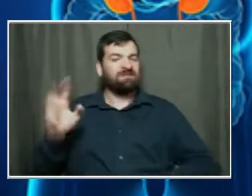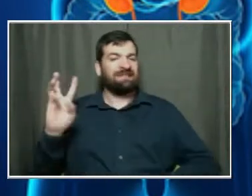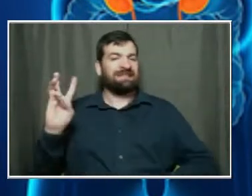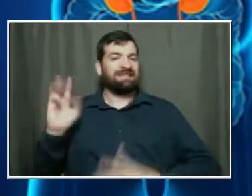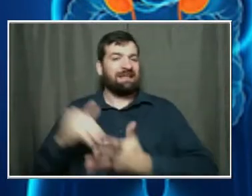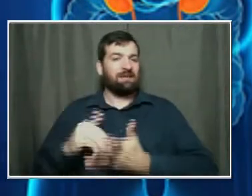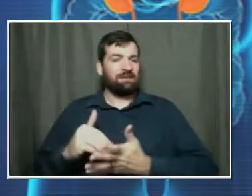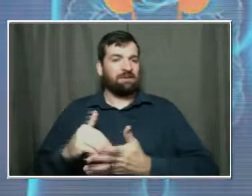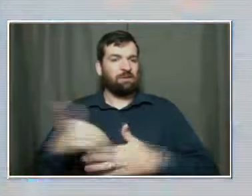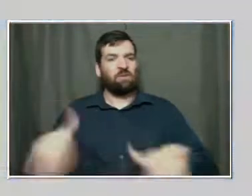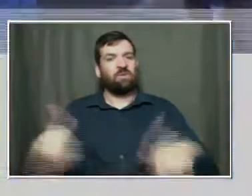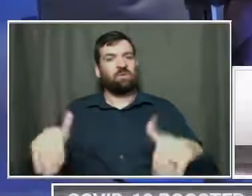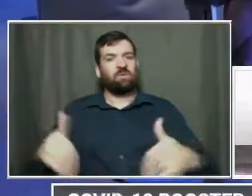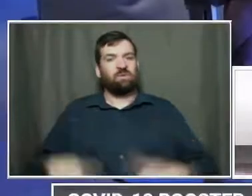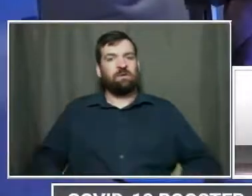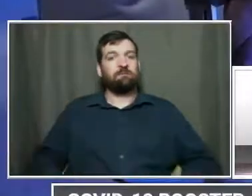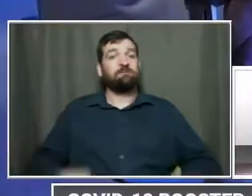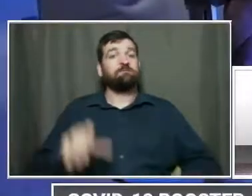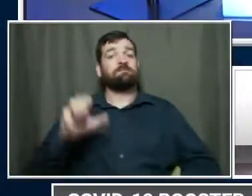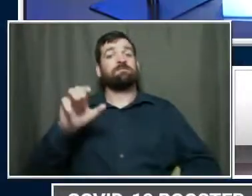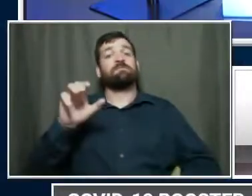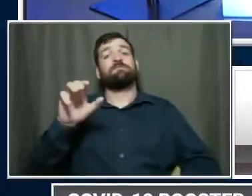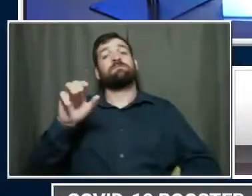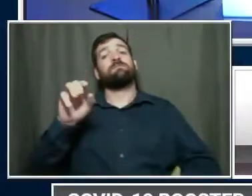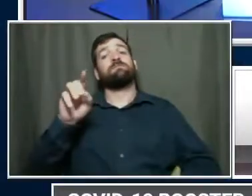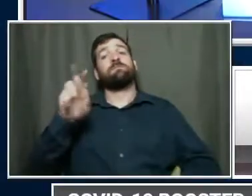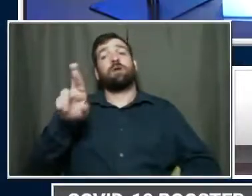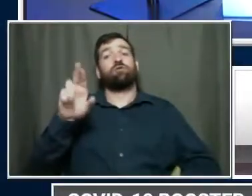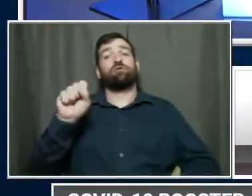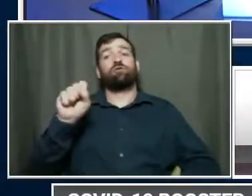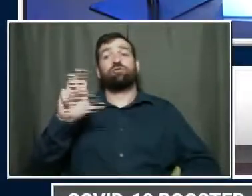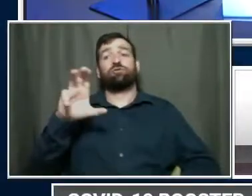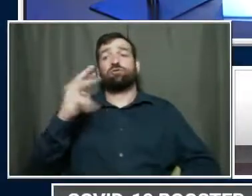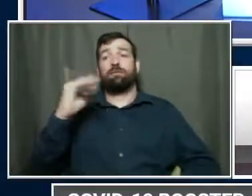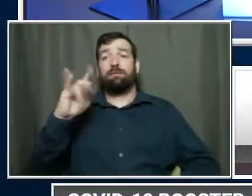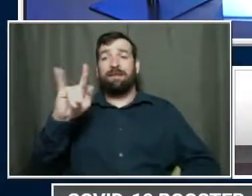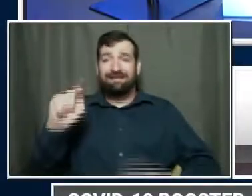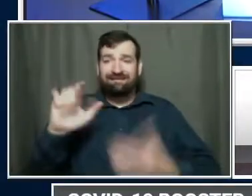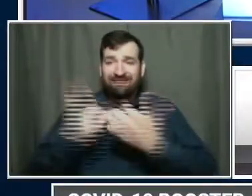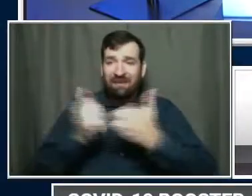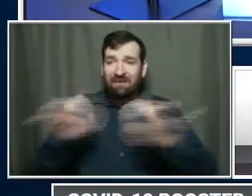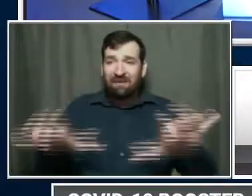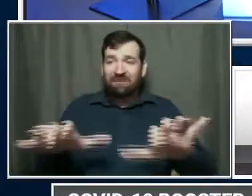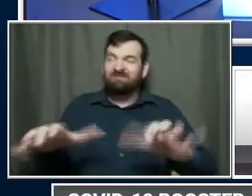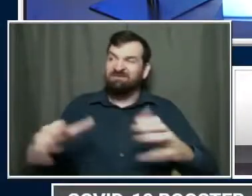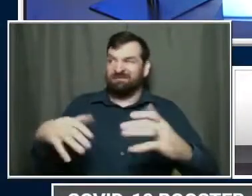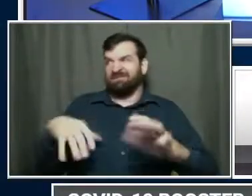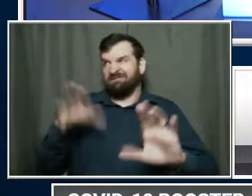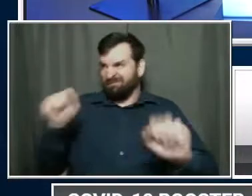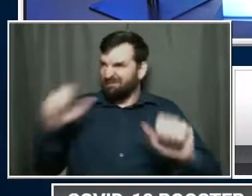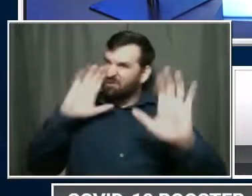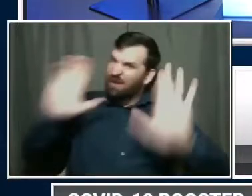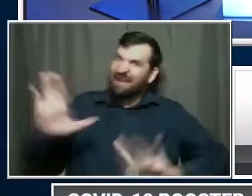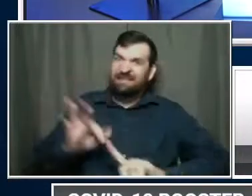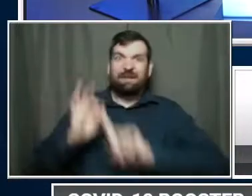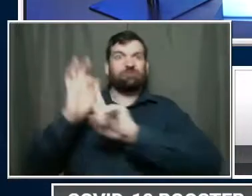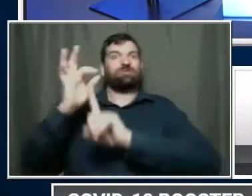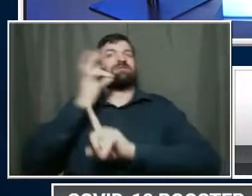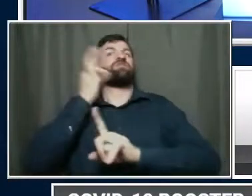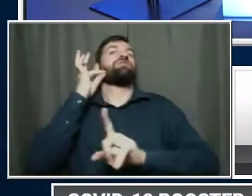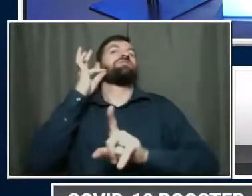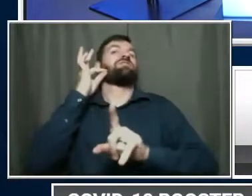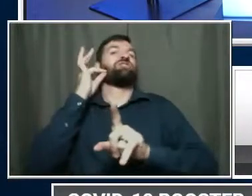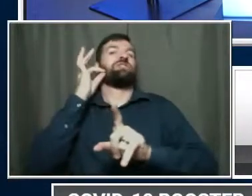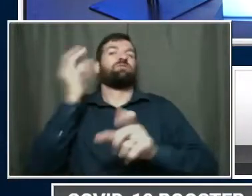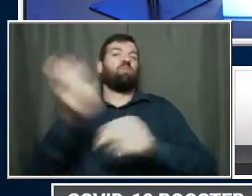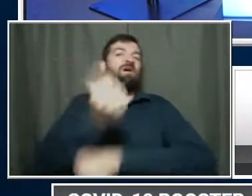math. Dr. Schmidt, how are you this morning? I'm doing great, especially after Good. the Chiefs victory last night. I know. You're going to have to,